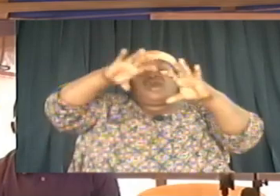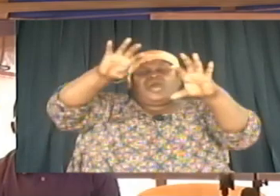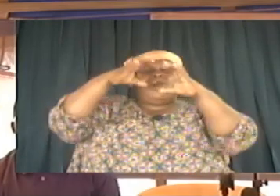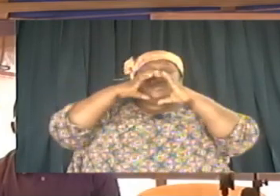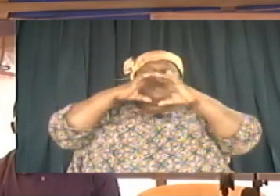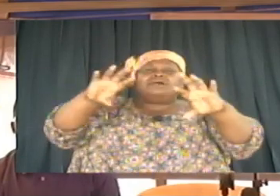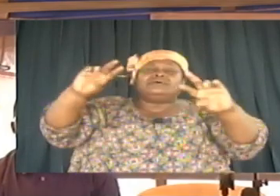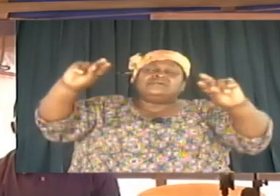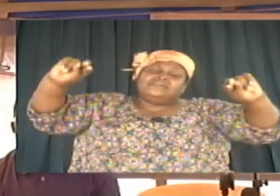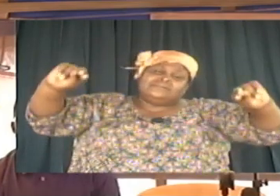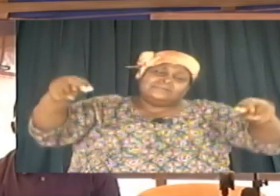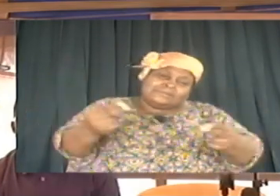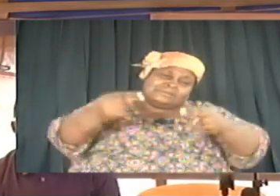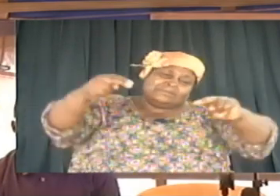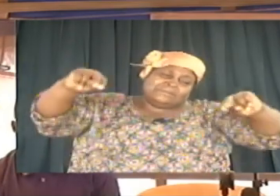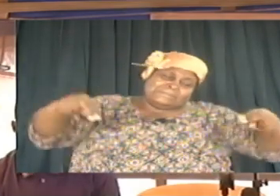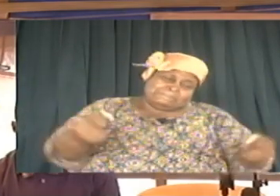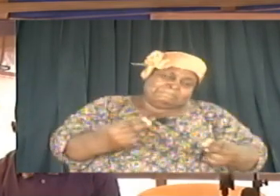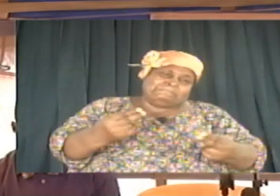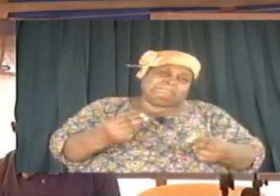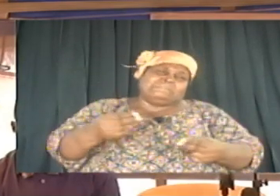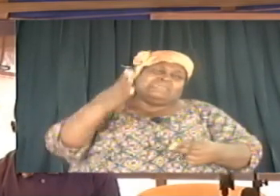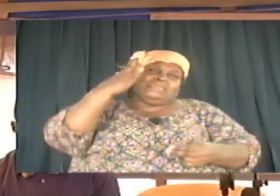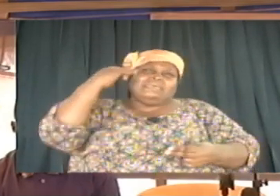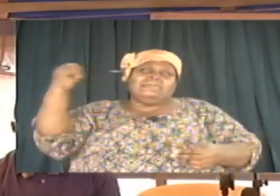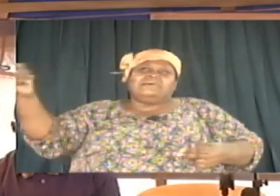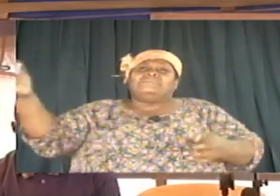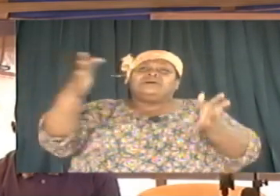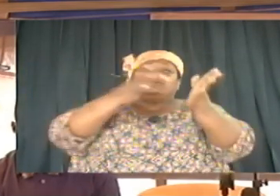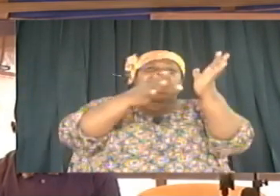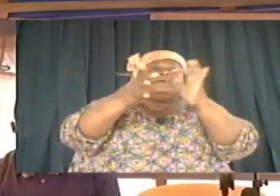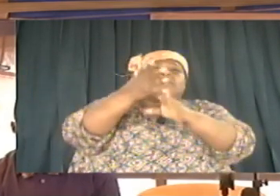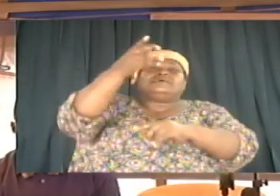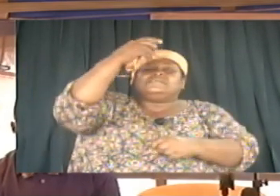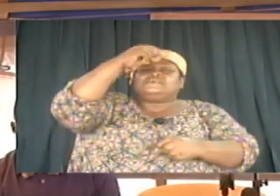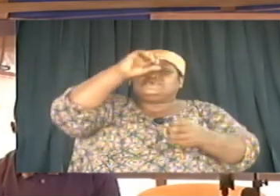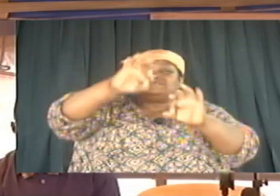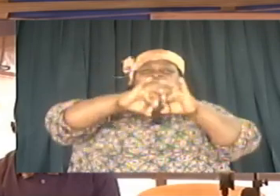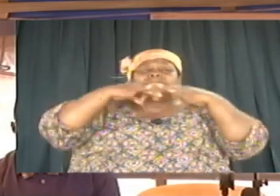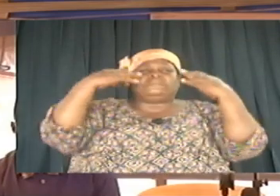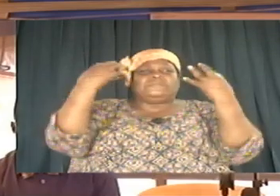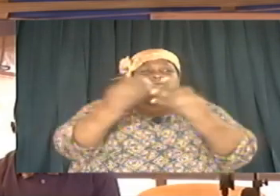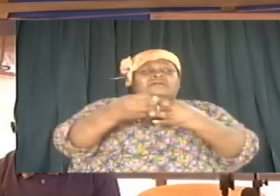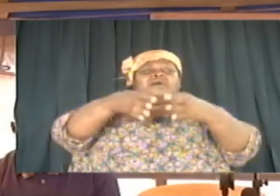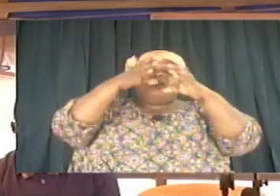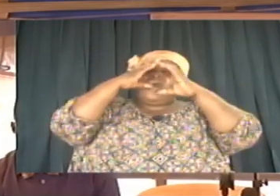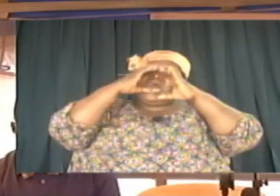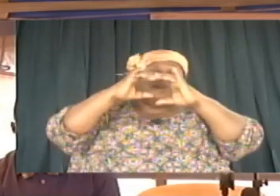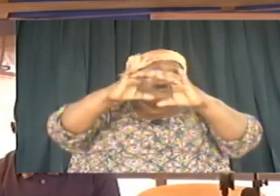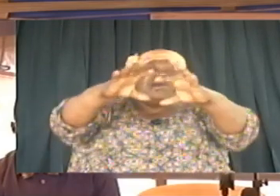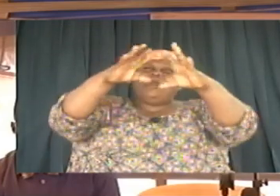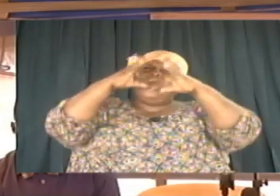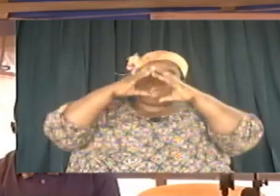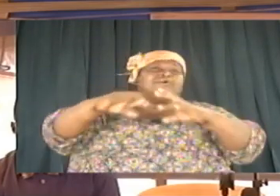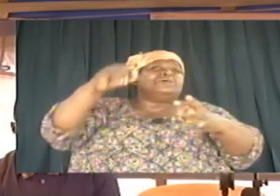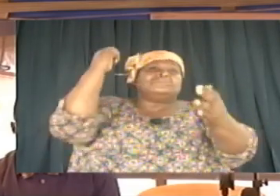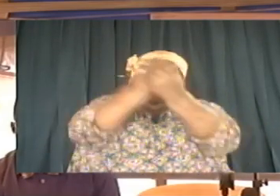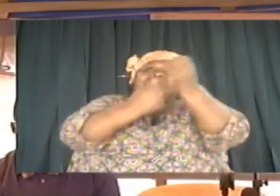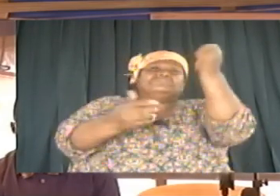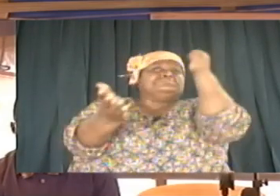the hurt by his family, and the screaming by others, crucify